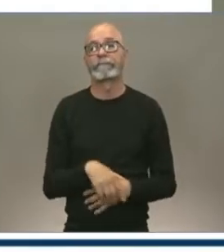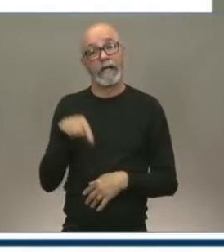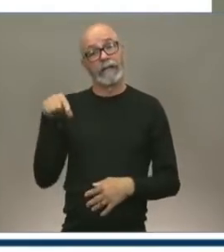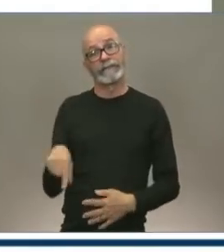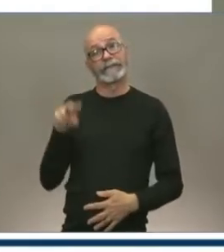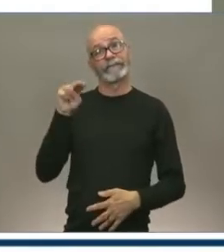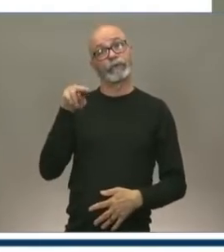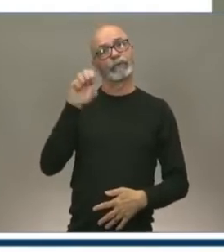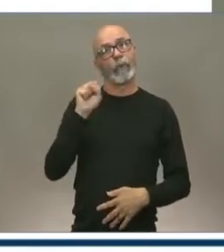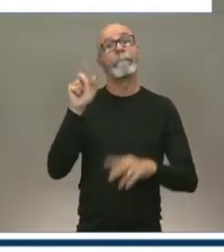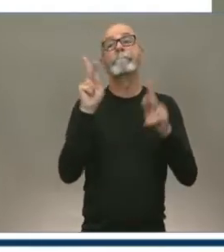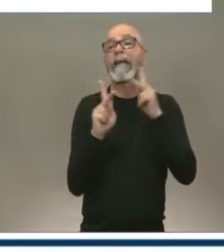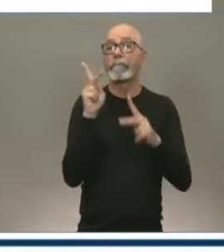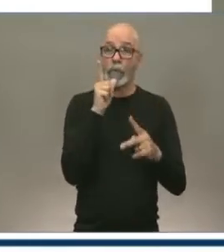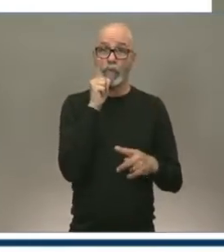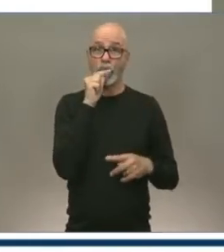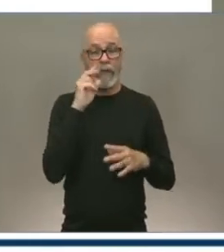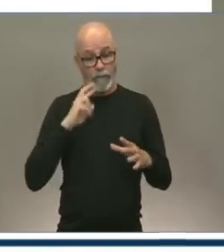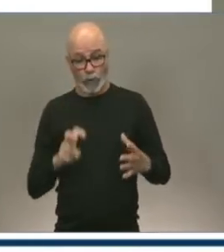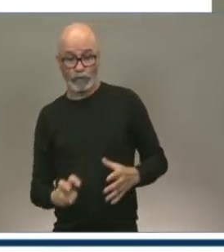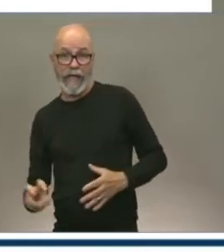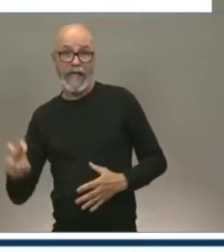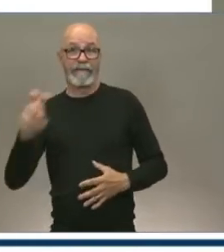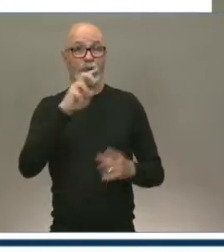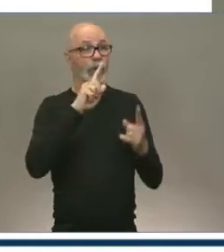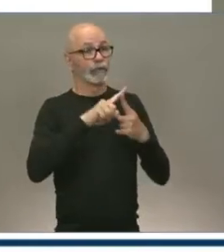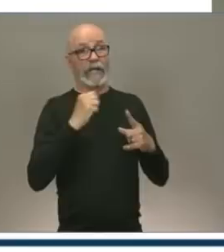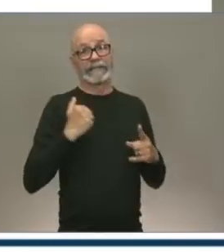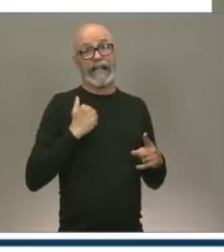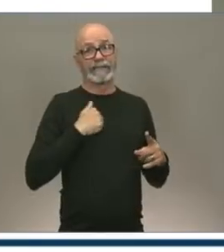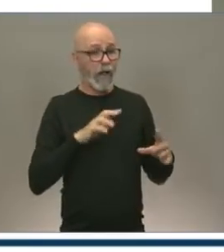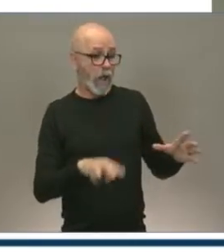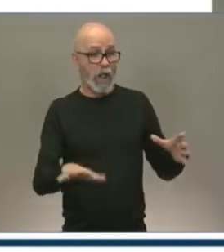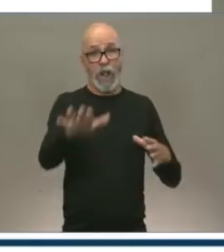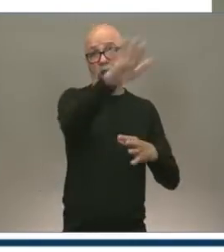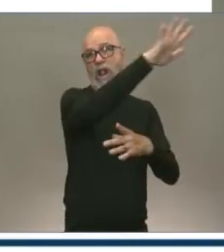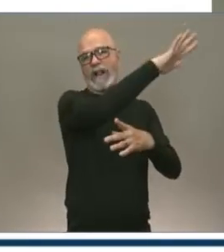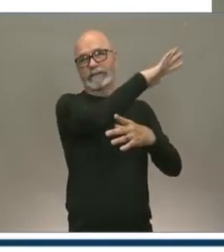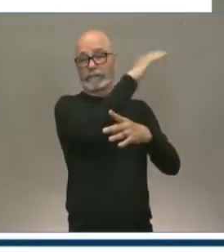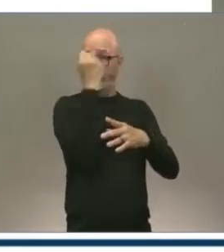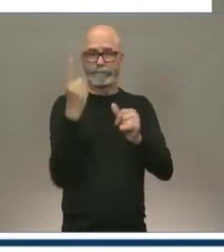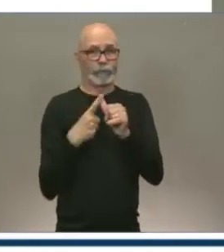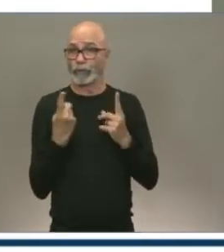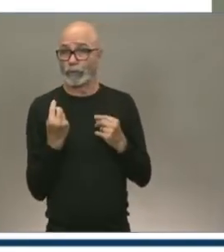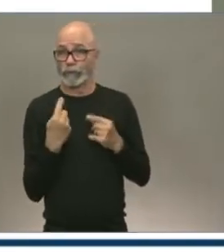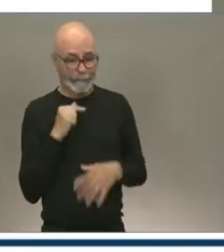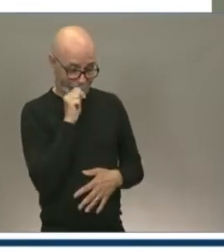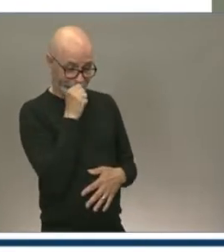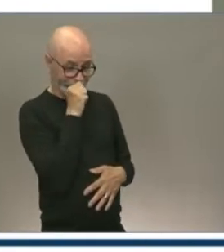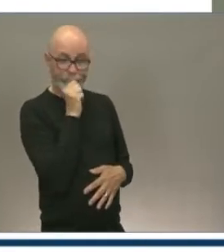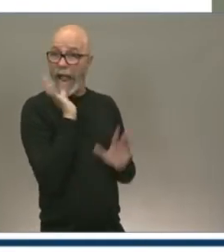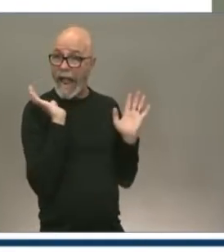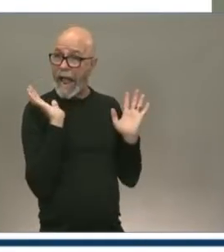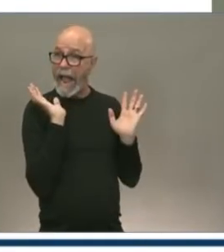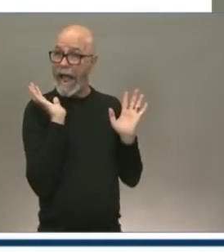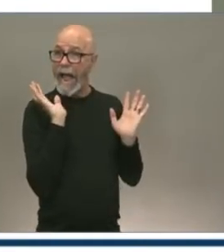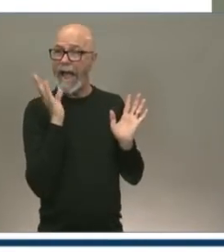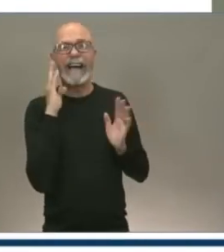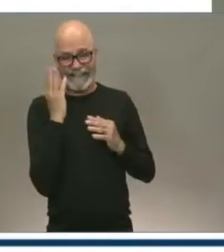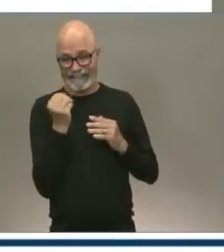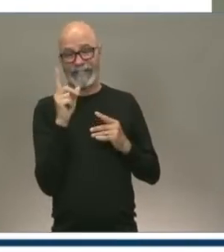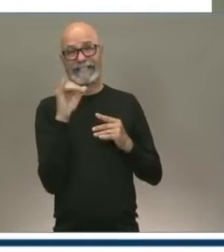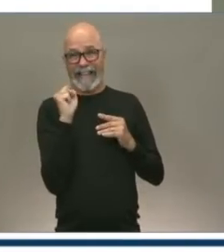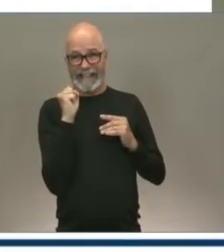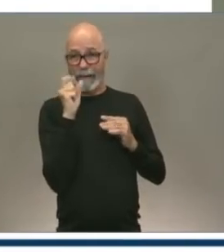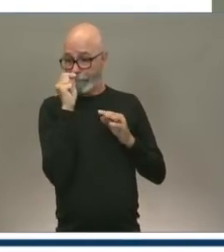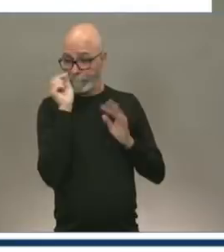who travels within Canada to get tested at the start and near the end of their quarantine. And exempt travelers,